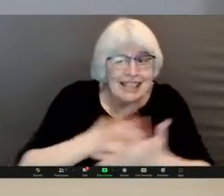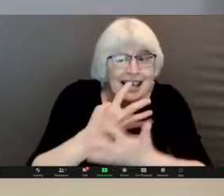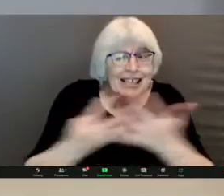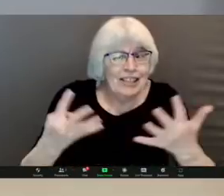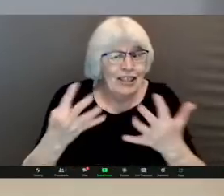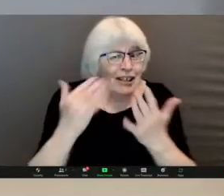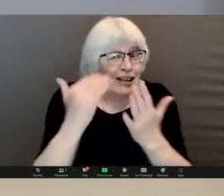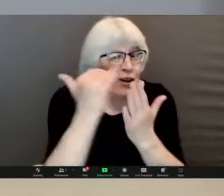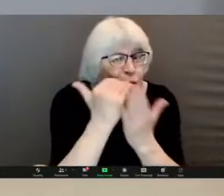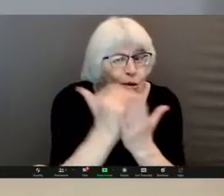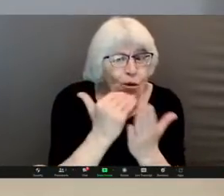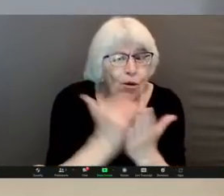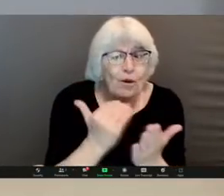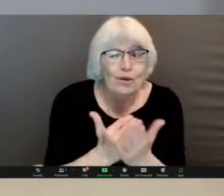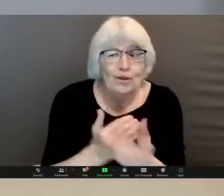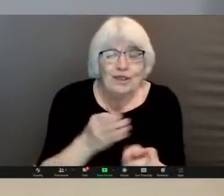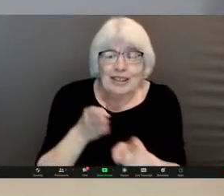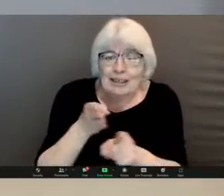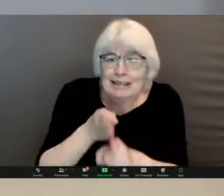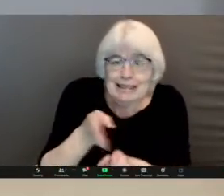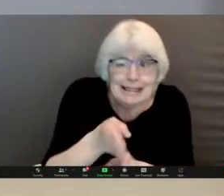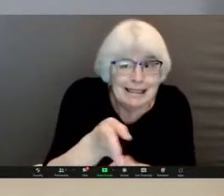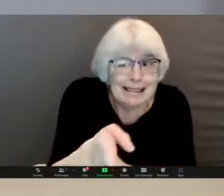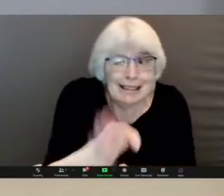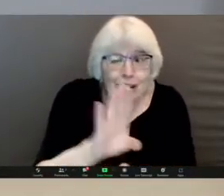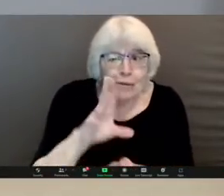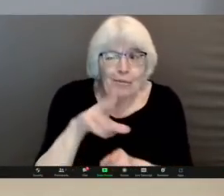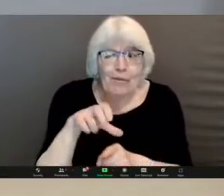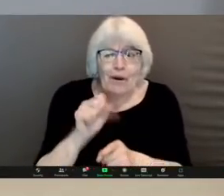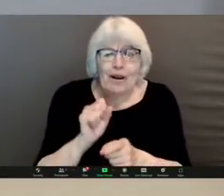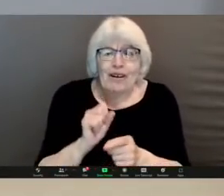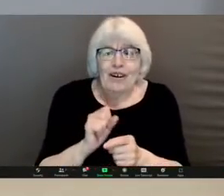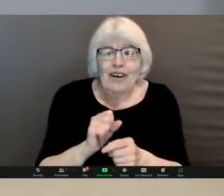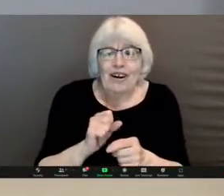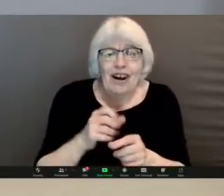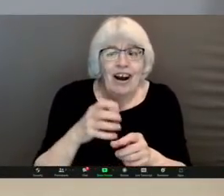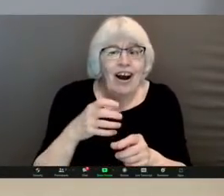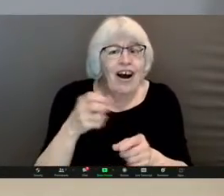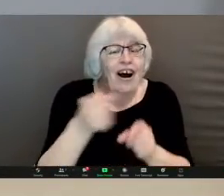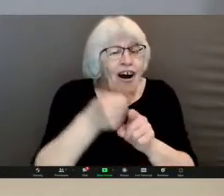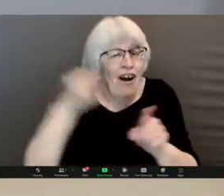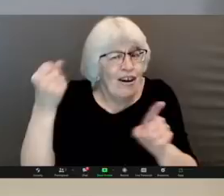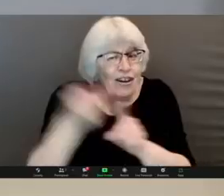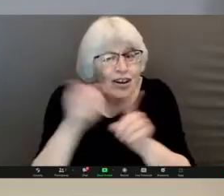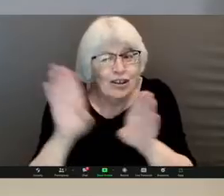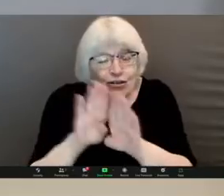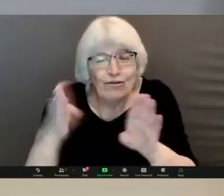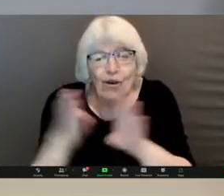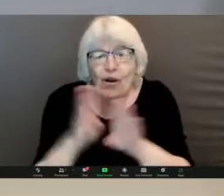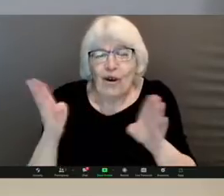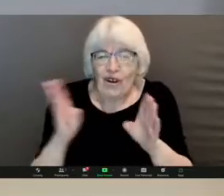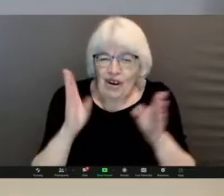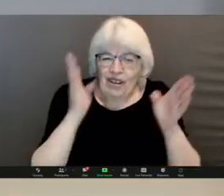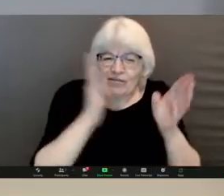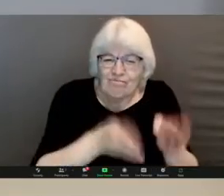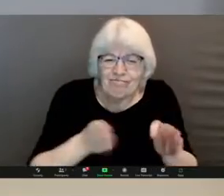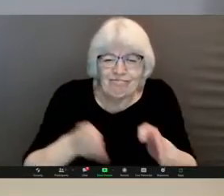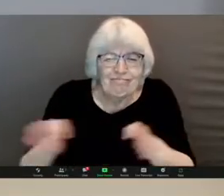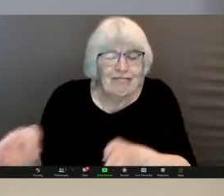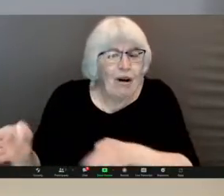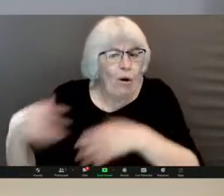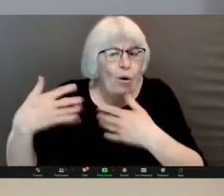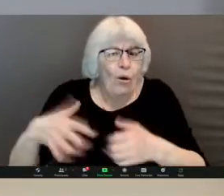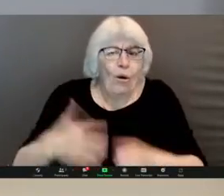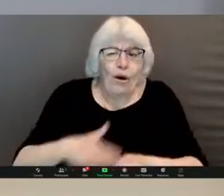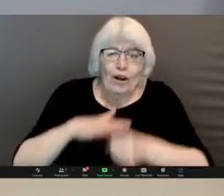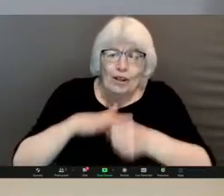all students, families, and staff a successful school year. It's my sincere hope that, similar to last year, students in